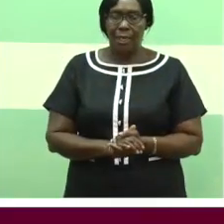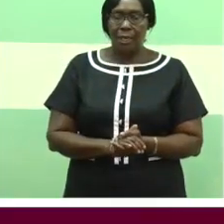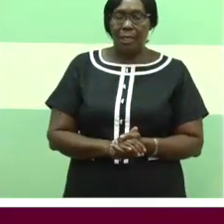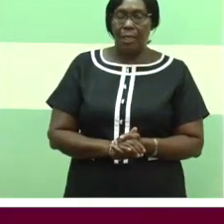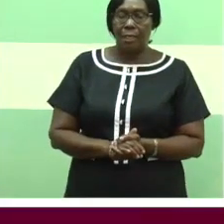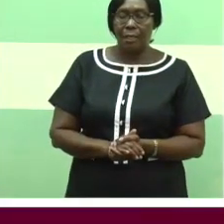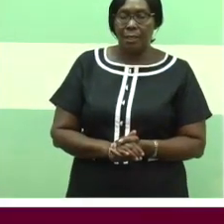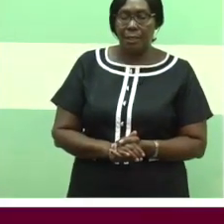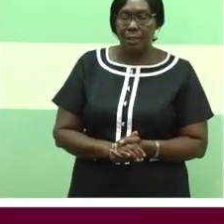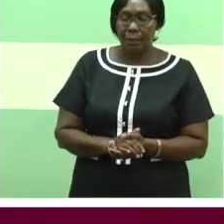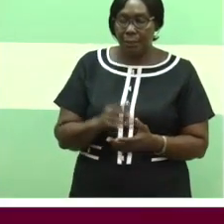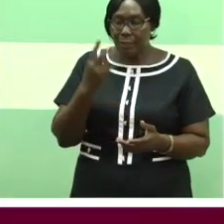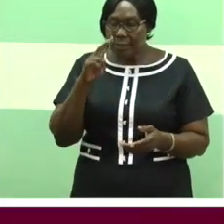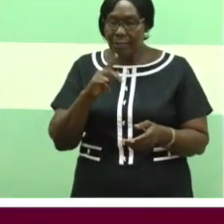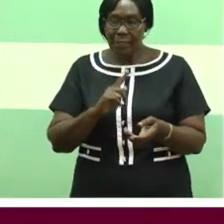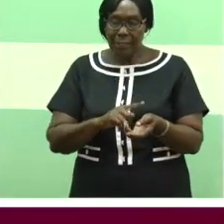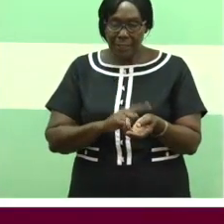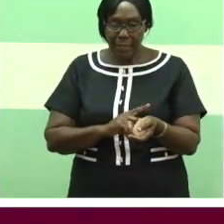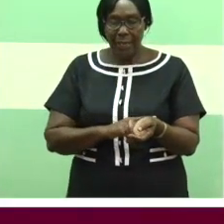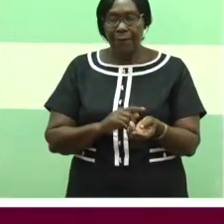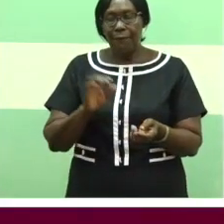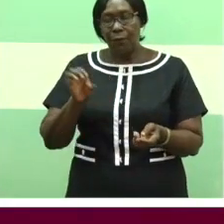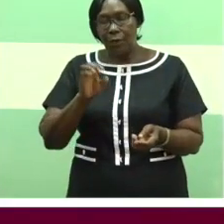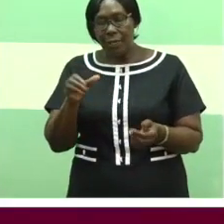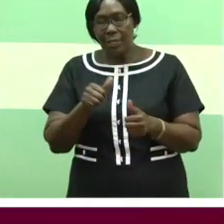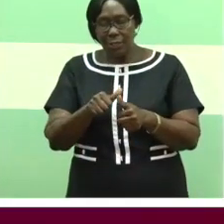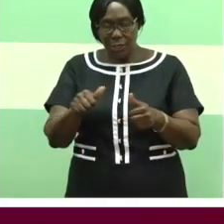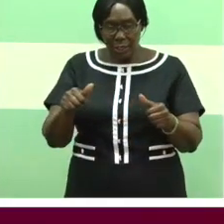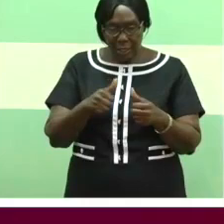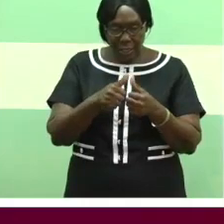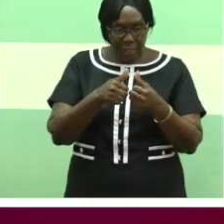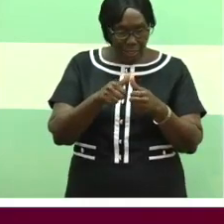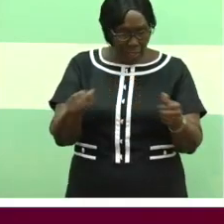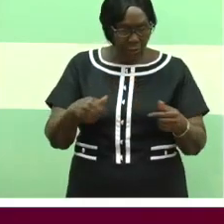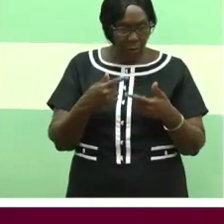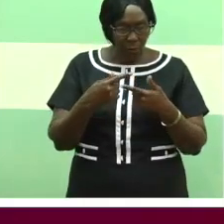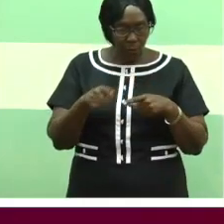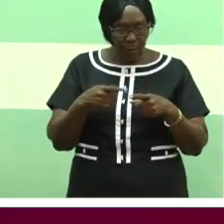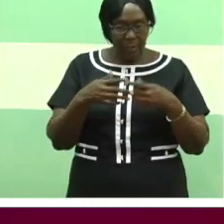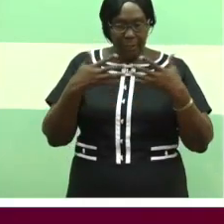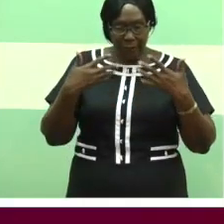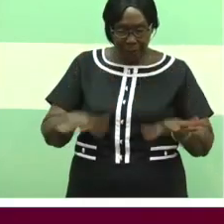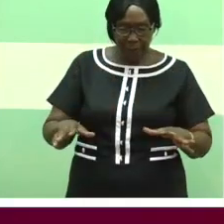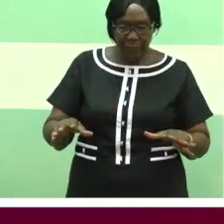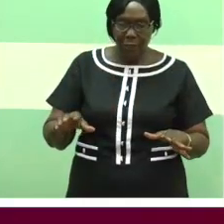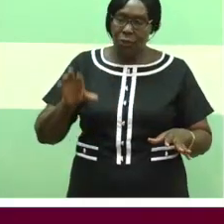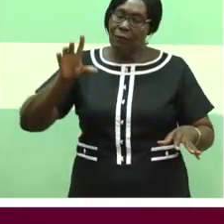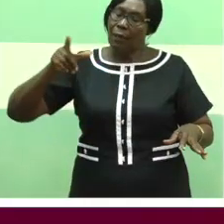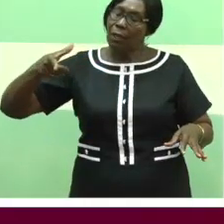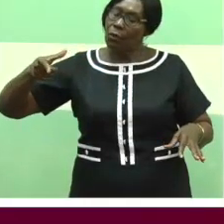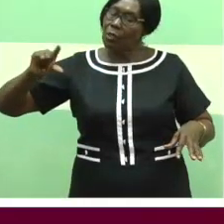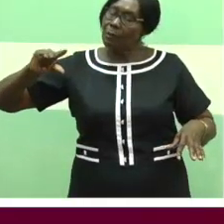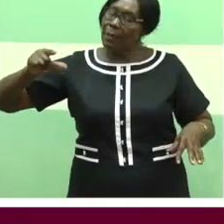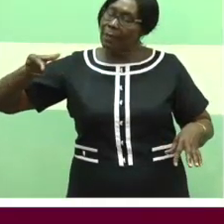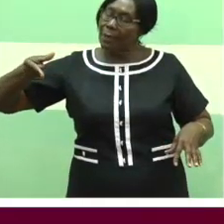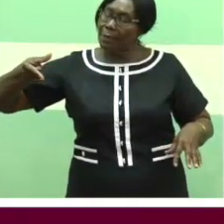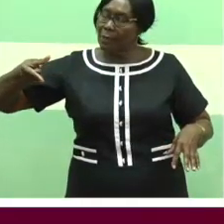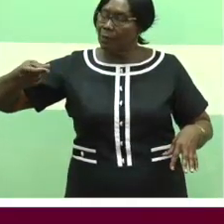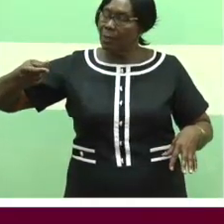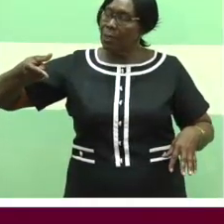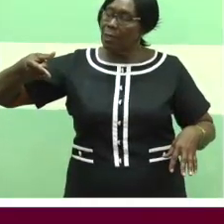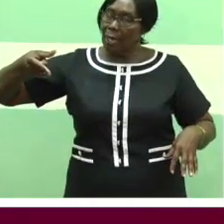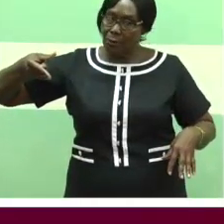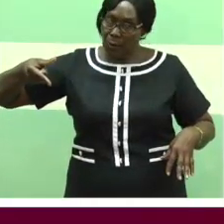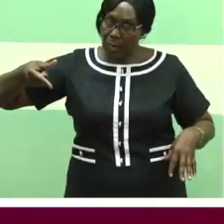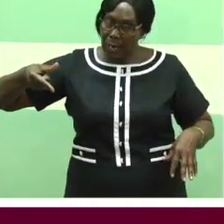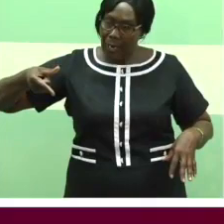time here where they can see the time for each area. When it is completed, you have a clothespin or something that